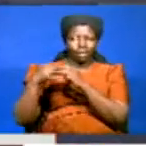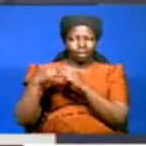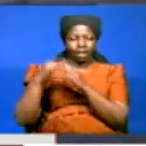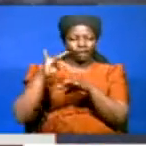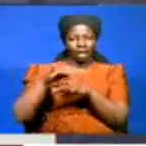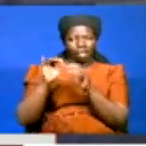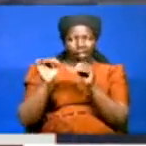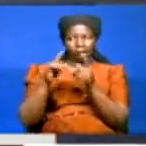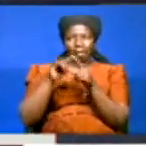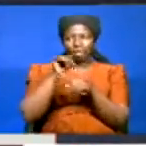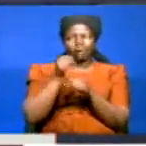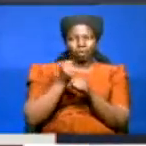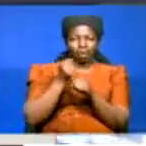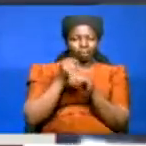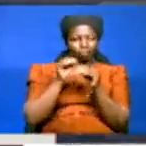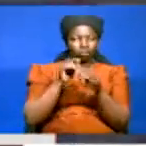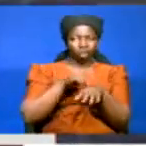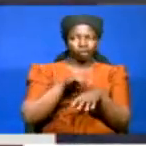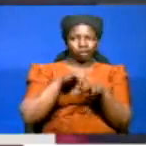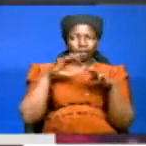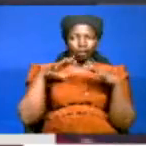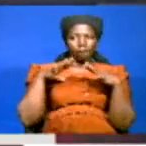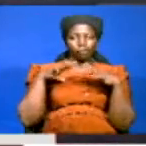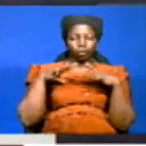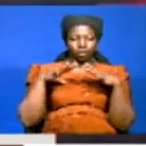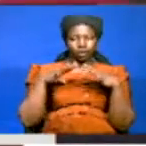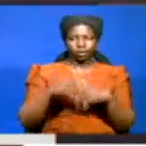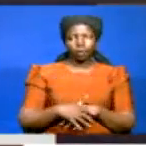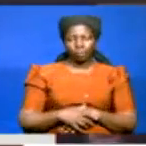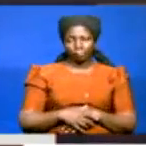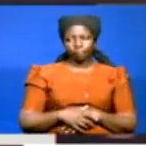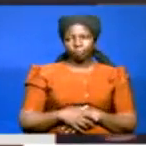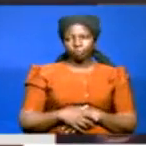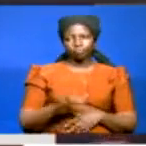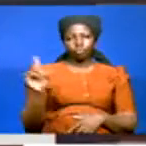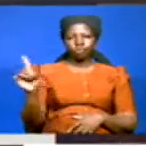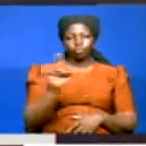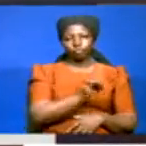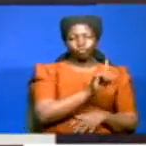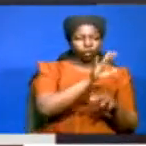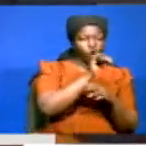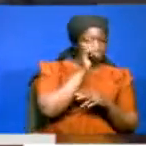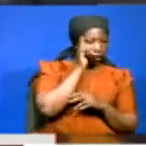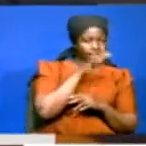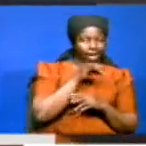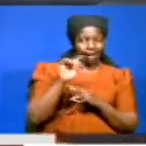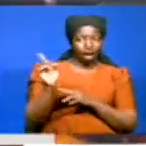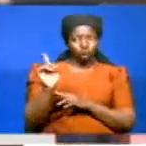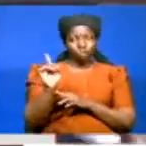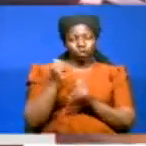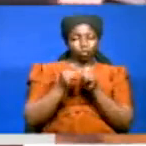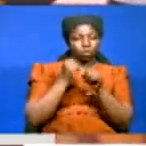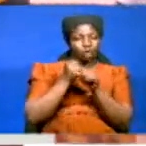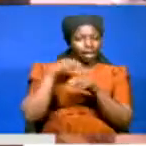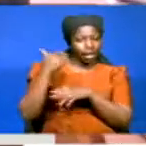festive season include Badaraka Express passenger services to and from Mombasa and Nairobi that operate daily